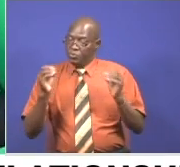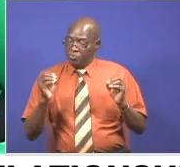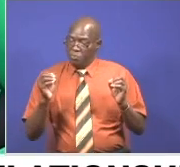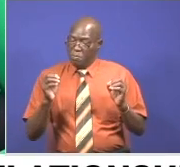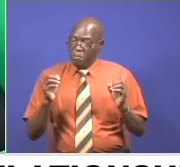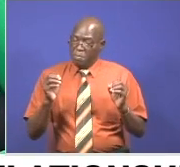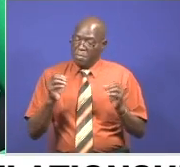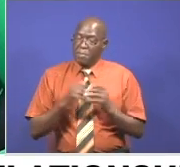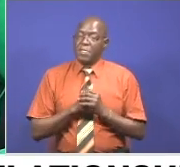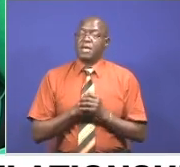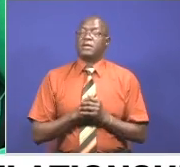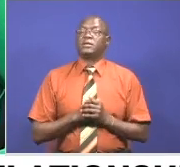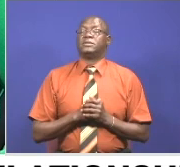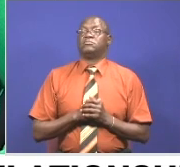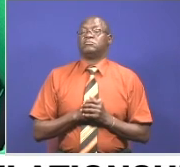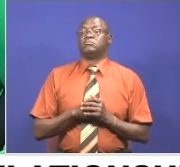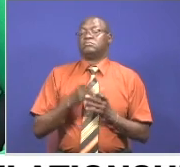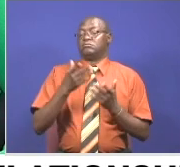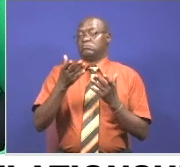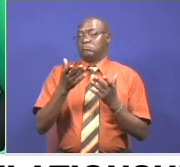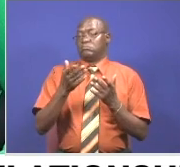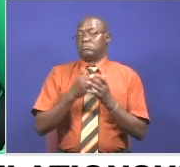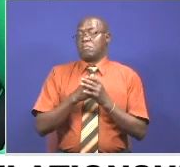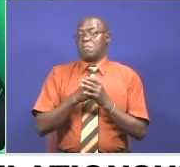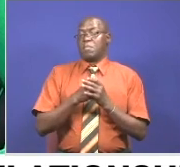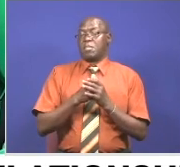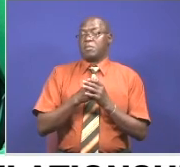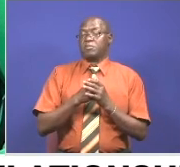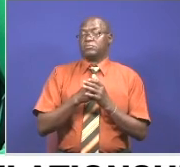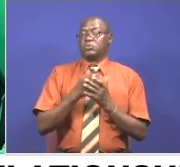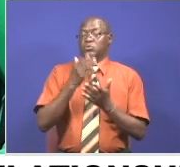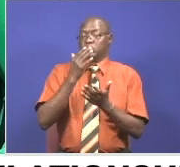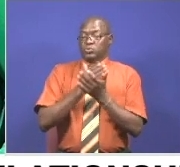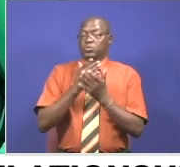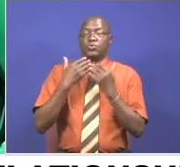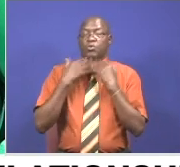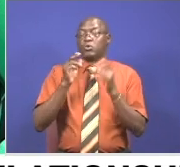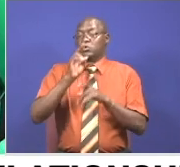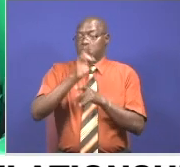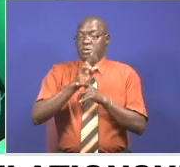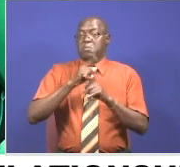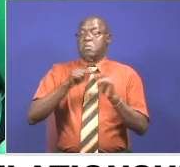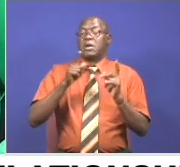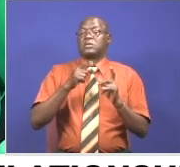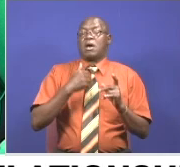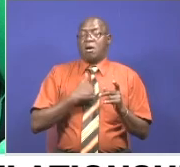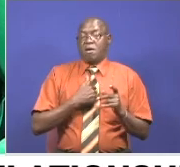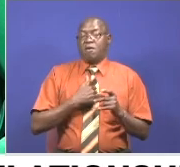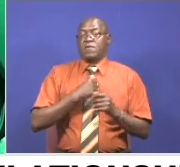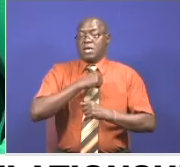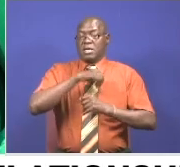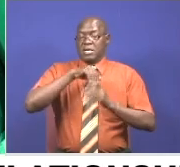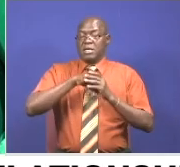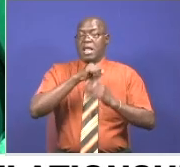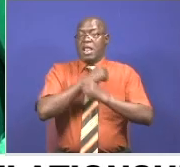obviously opposite attracts. A saver would really like, they don't want to spend, but they will fall in love with a spender, because a